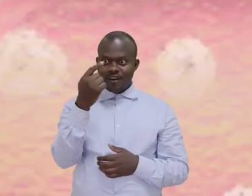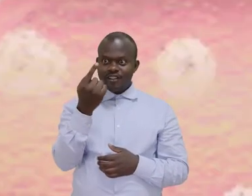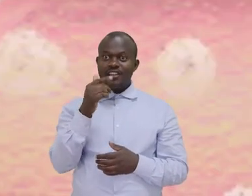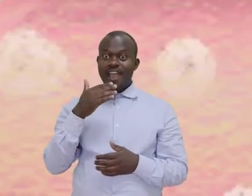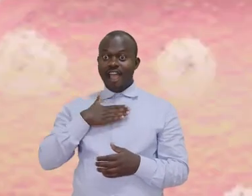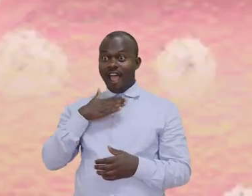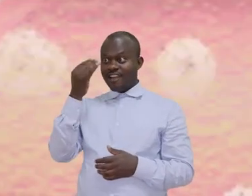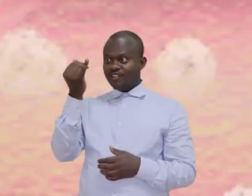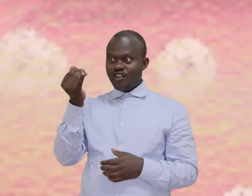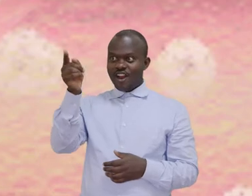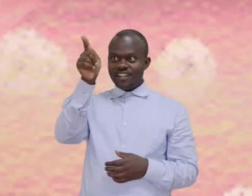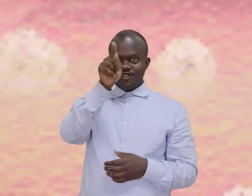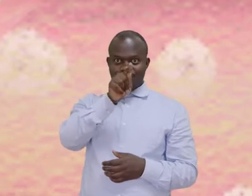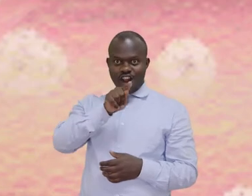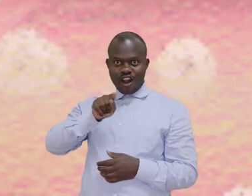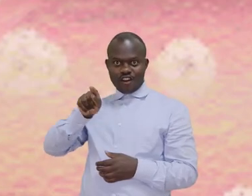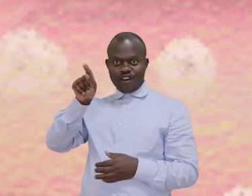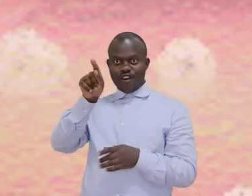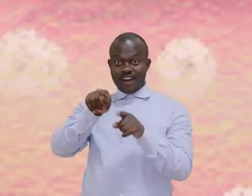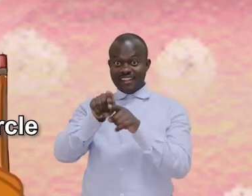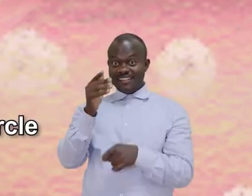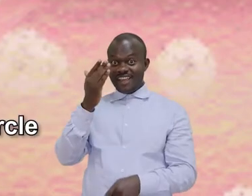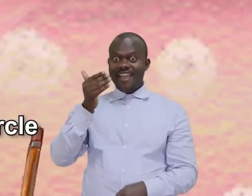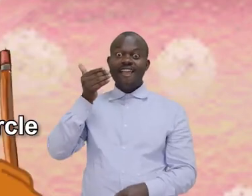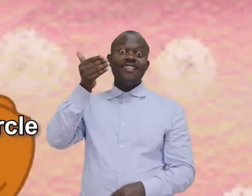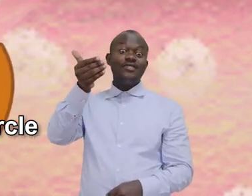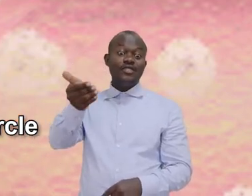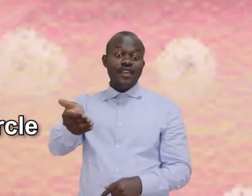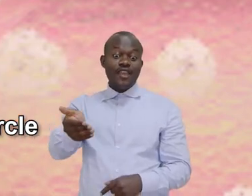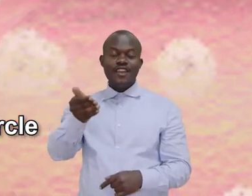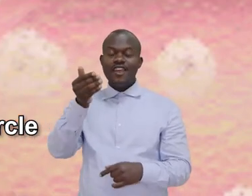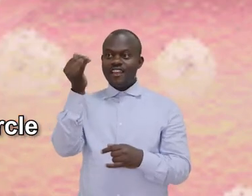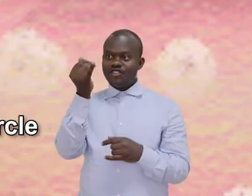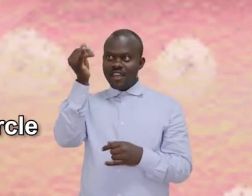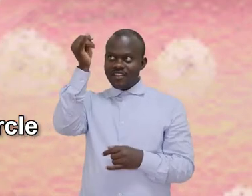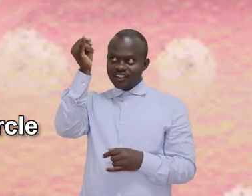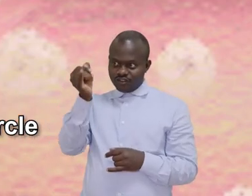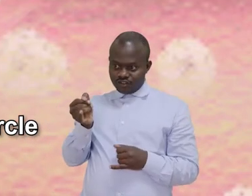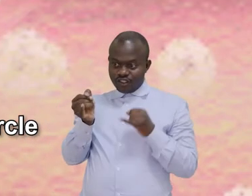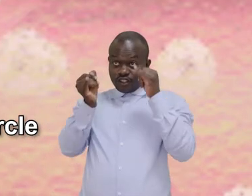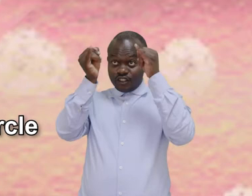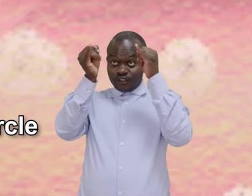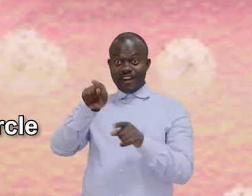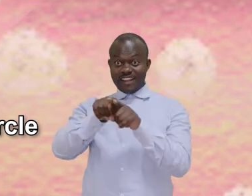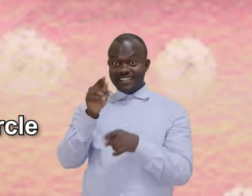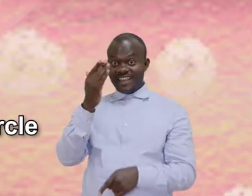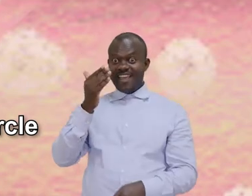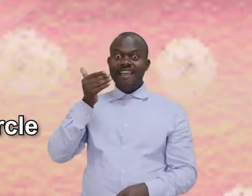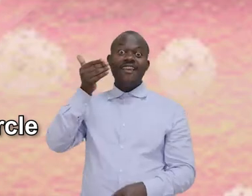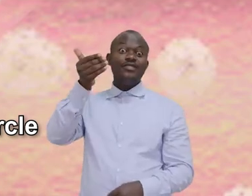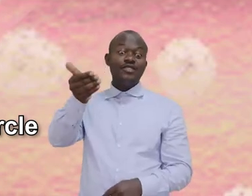First, I draw a circle like this. And then I draw a line on each side of